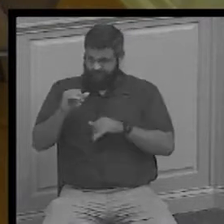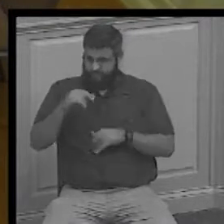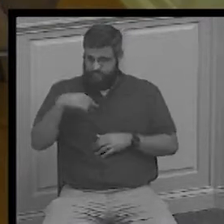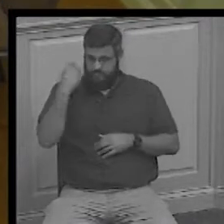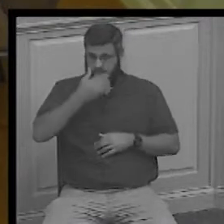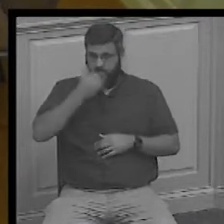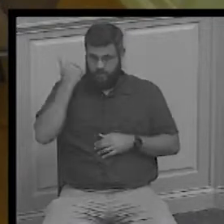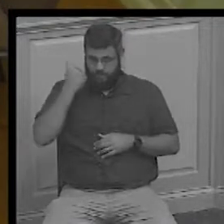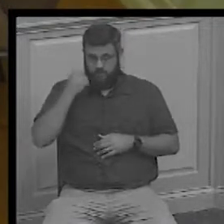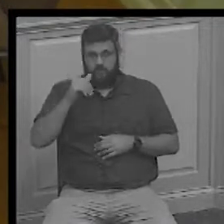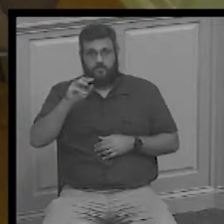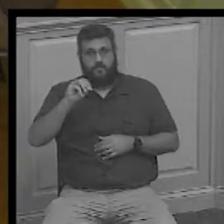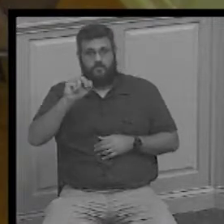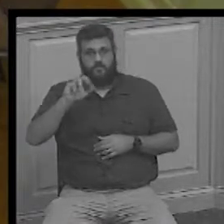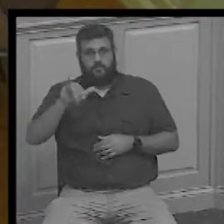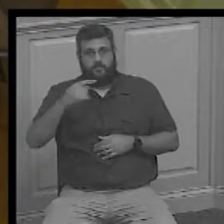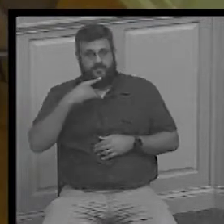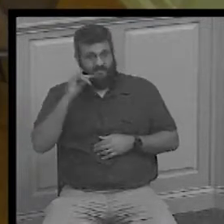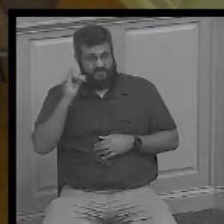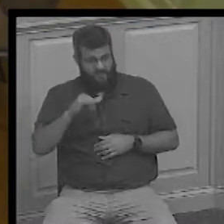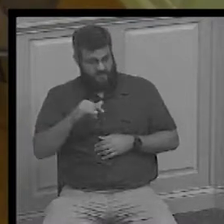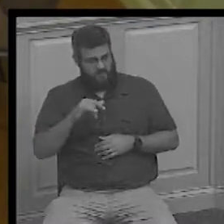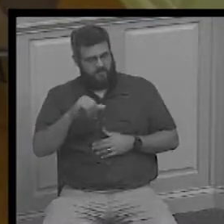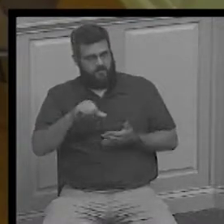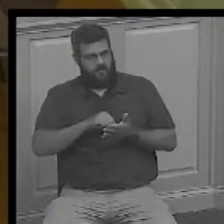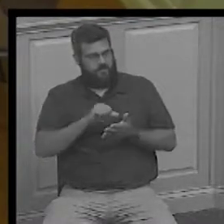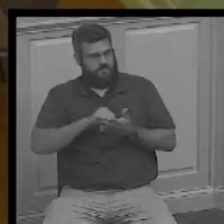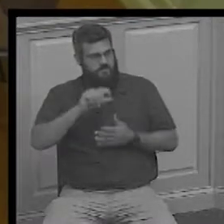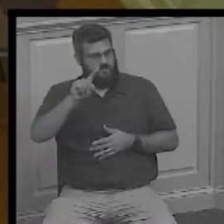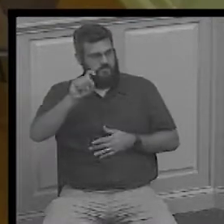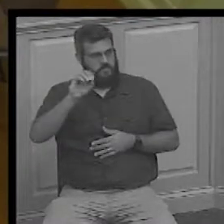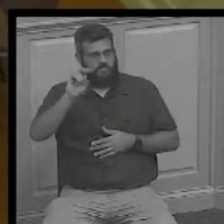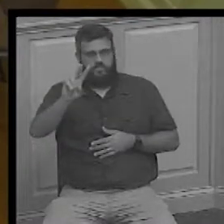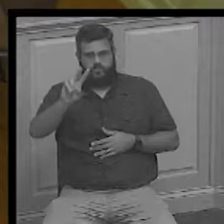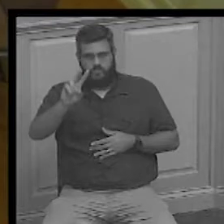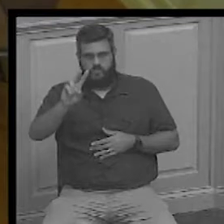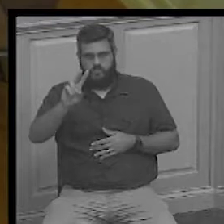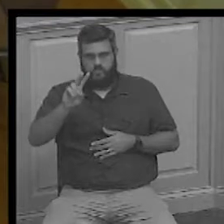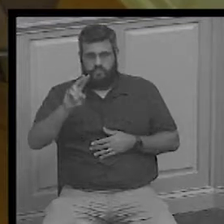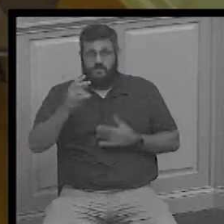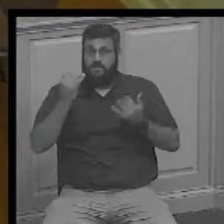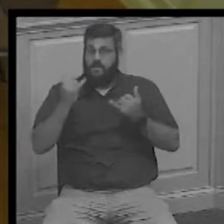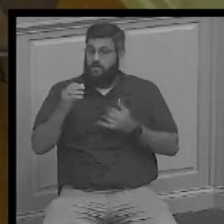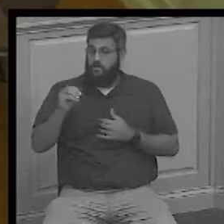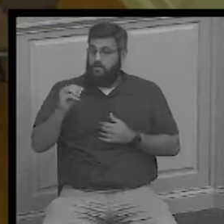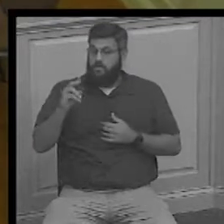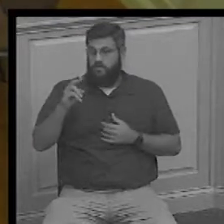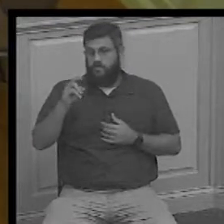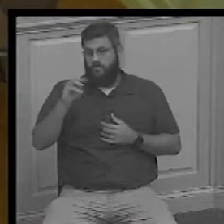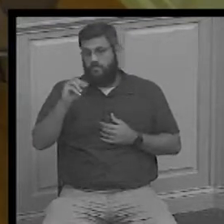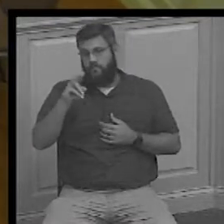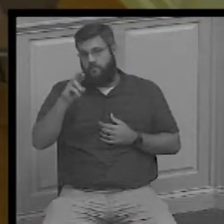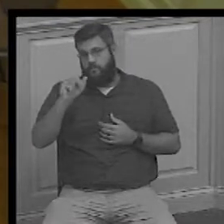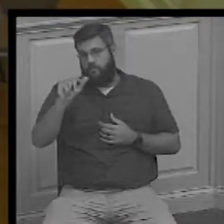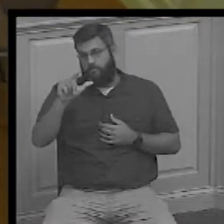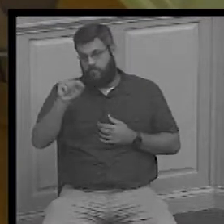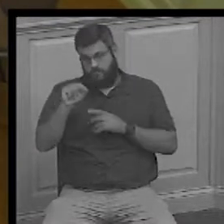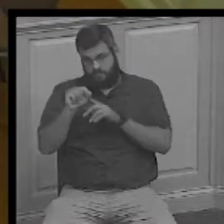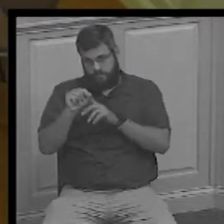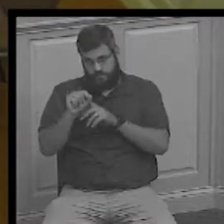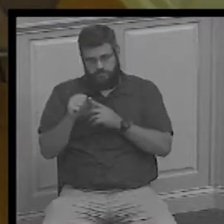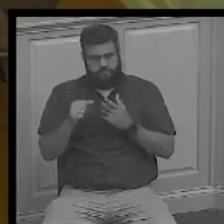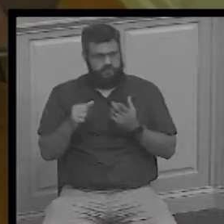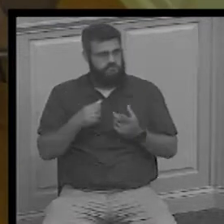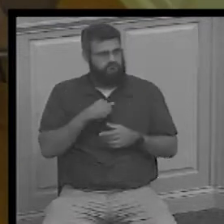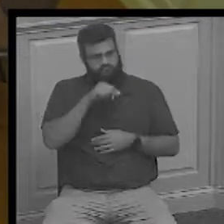page 102 is the mural Yeah. talks. And so when it comes to murals, I mean, it's one of those things where I